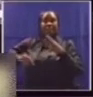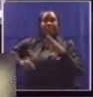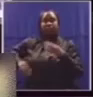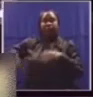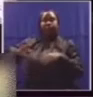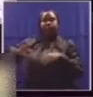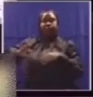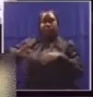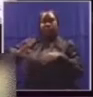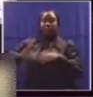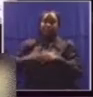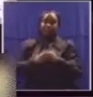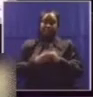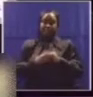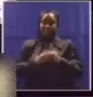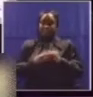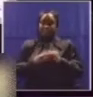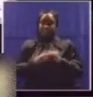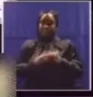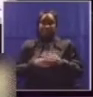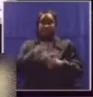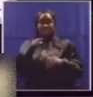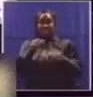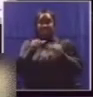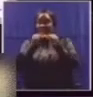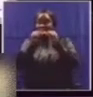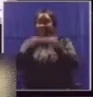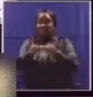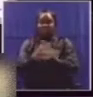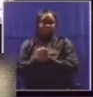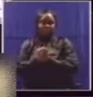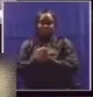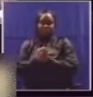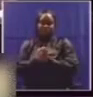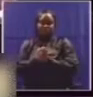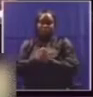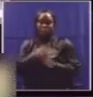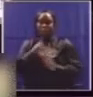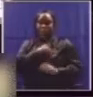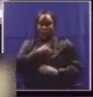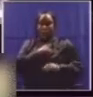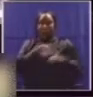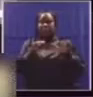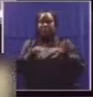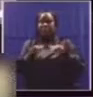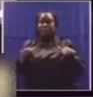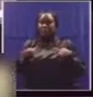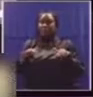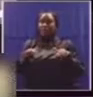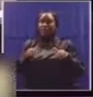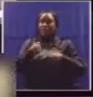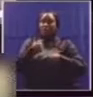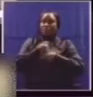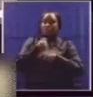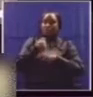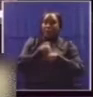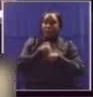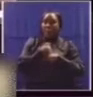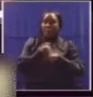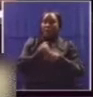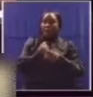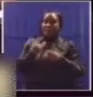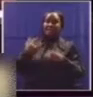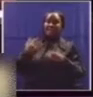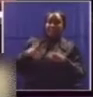reality, honorable members, is that this situation is not sustainable, as the number of people in formal jobs is not rising in line with the investments in